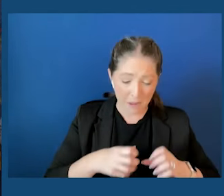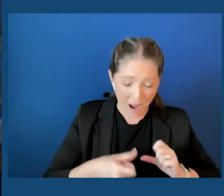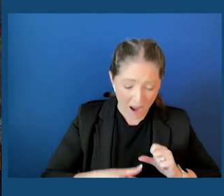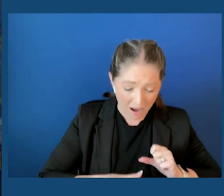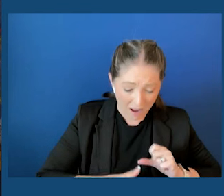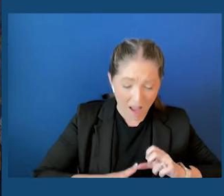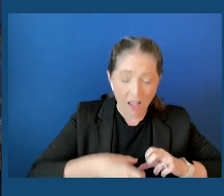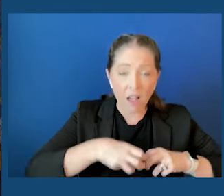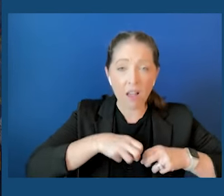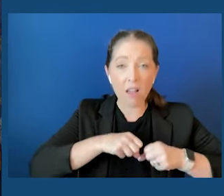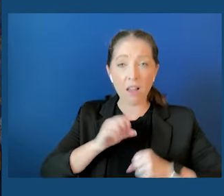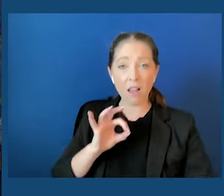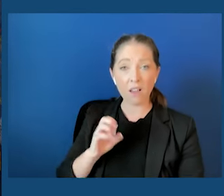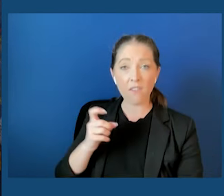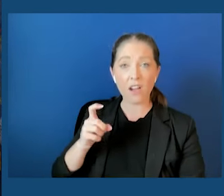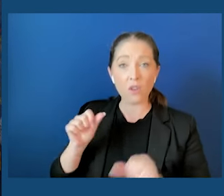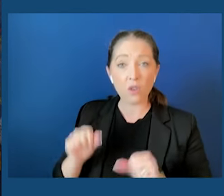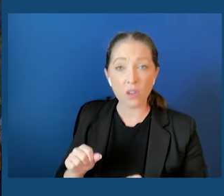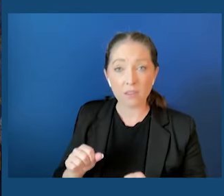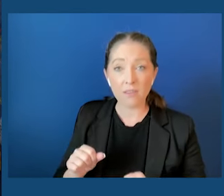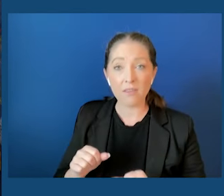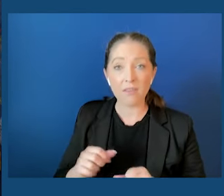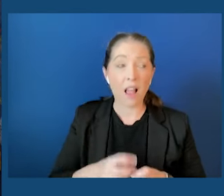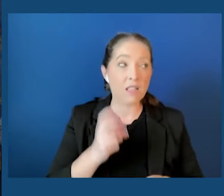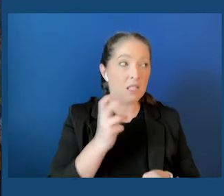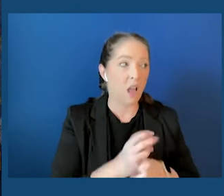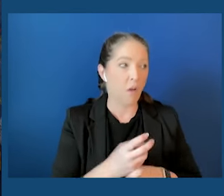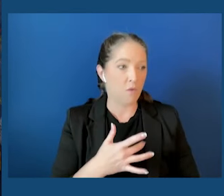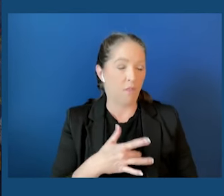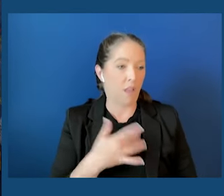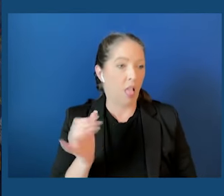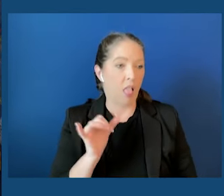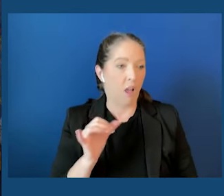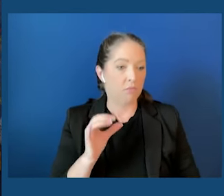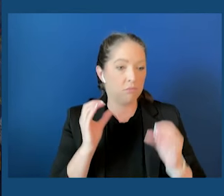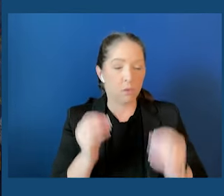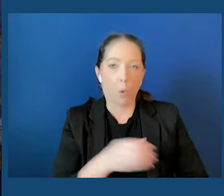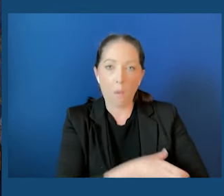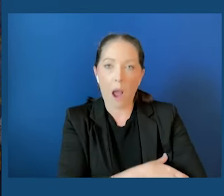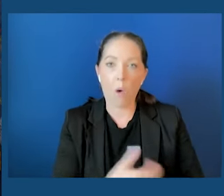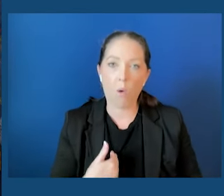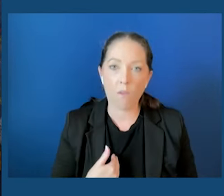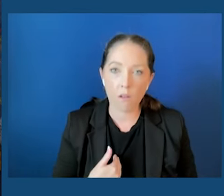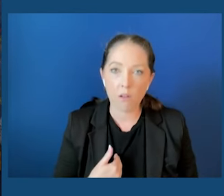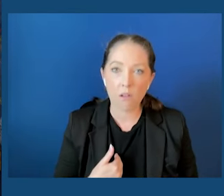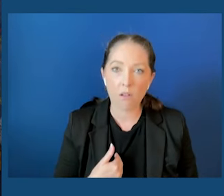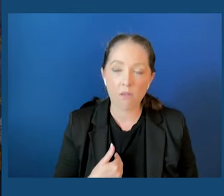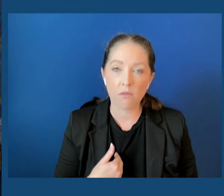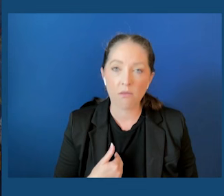It's hard when you're the governor of New York to feel powerless about something because people look to you.